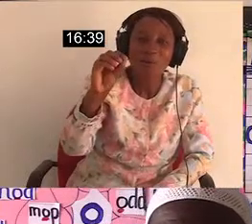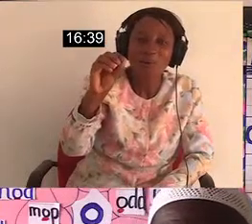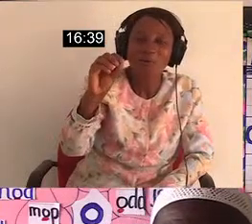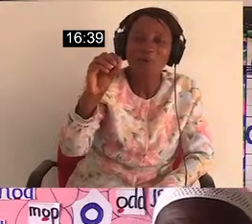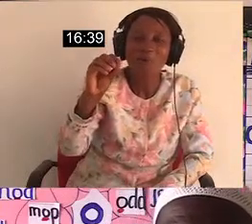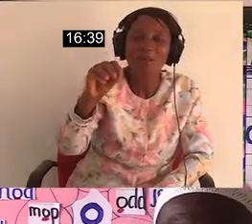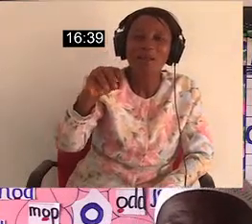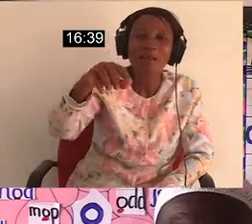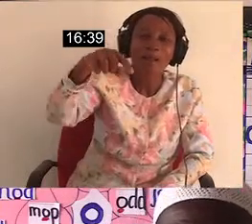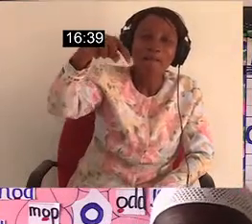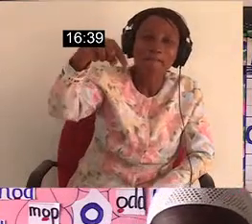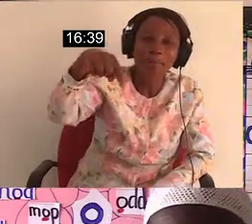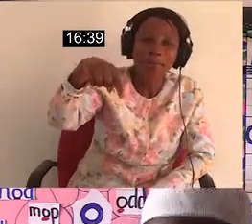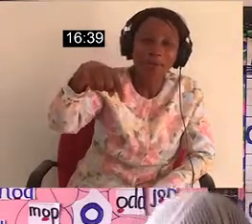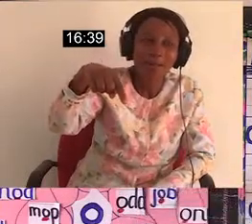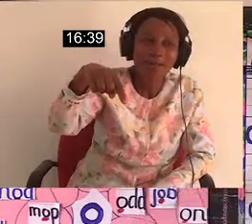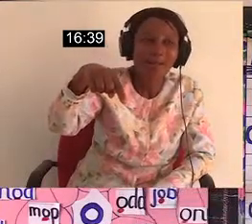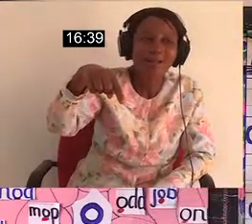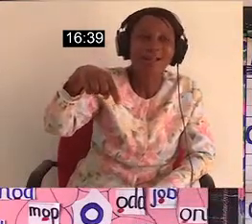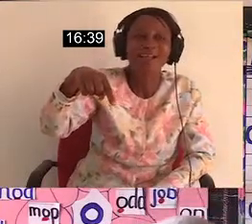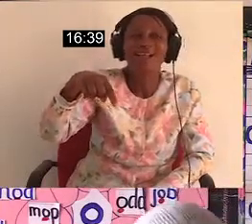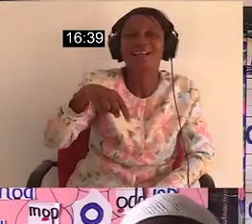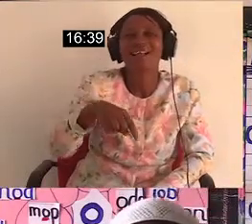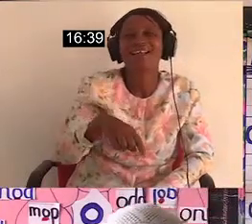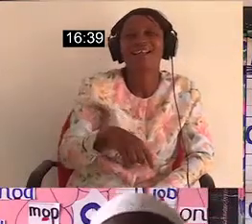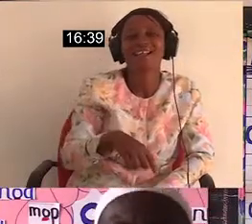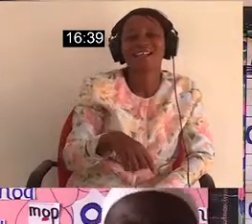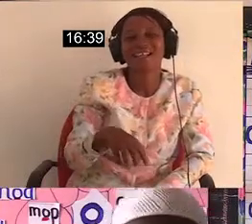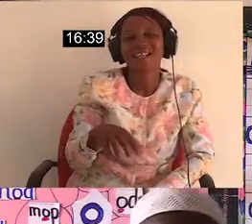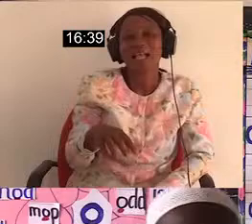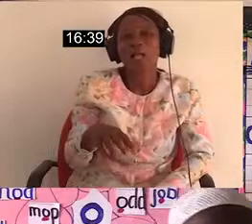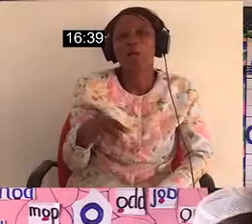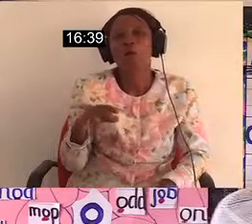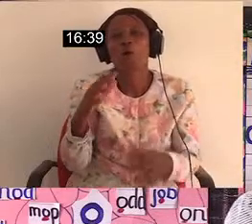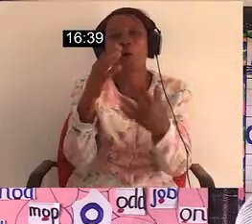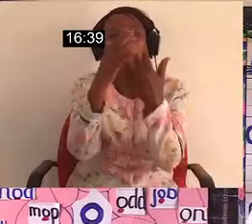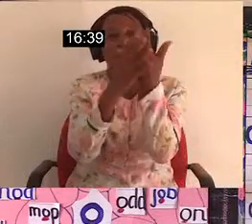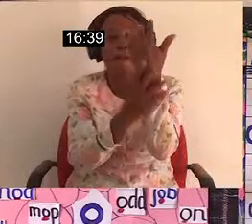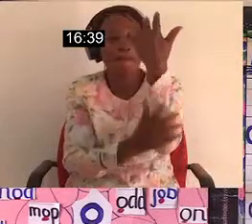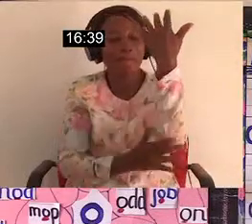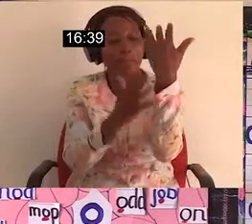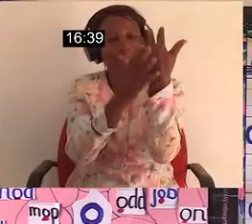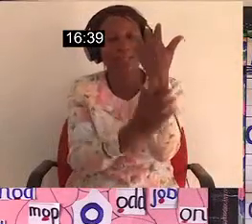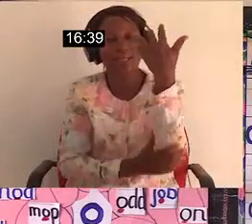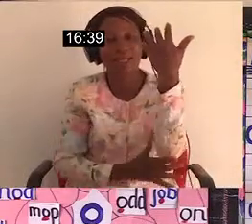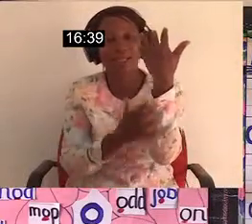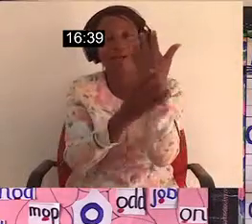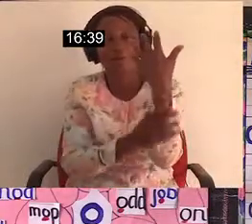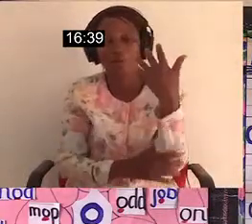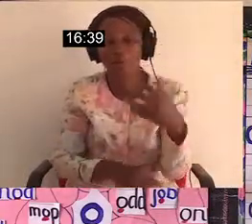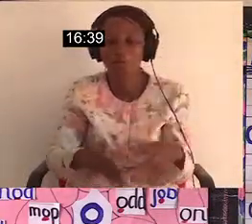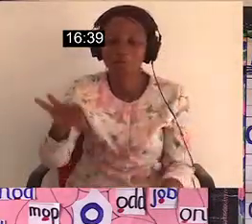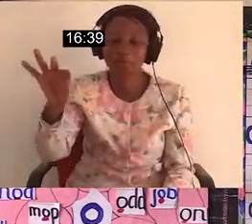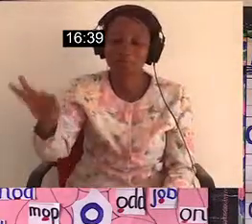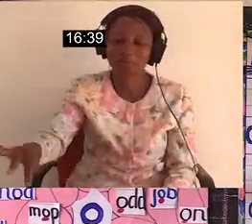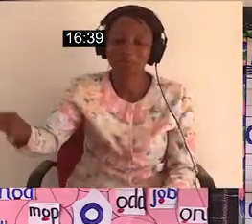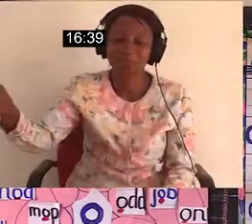O, P. Crop. Crop. Good. Crop.